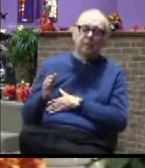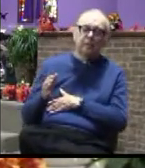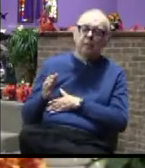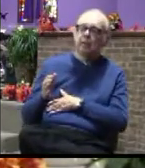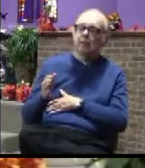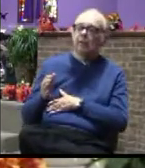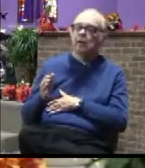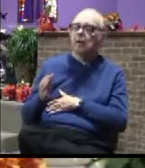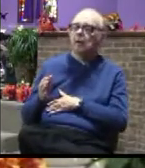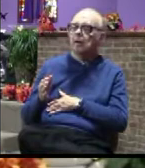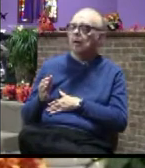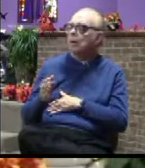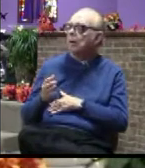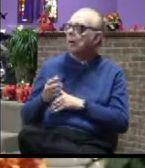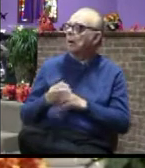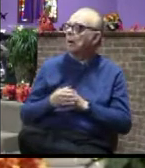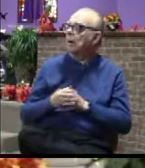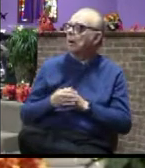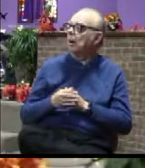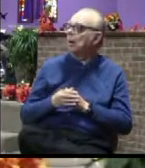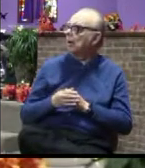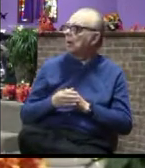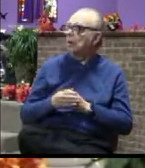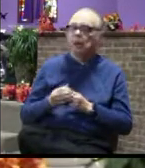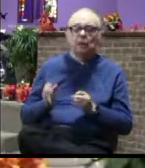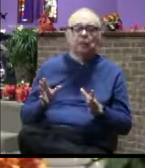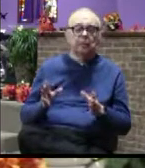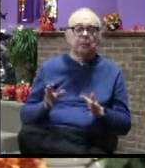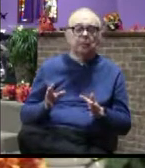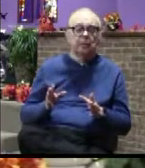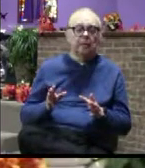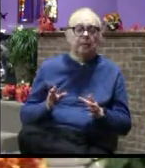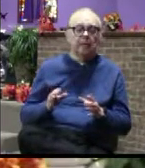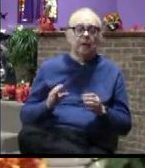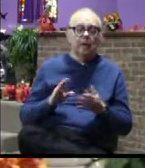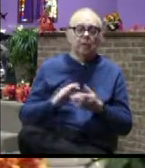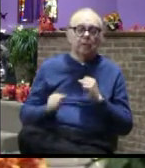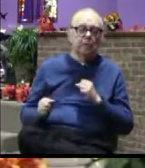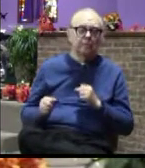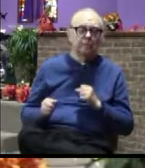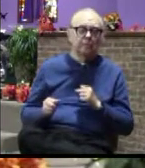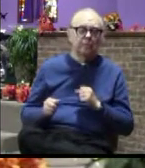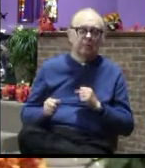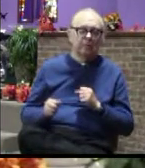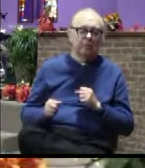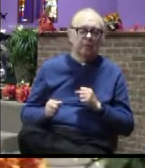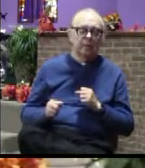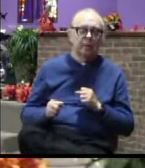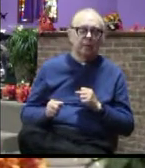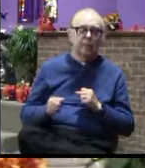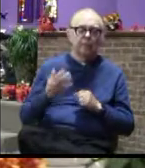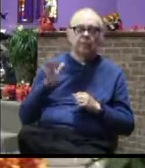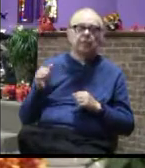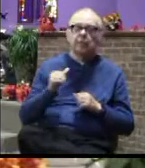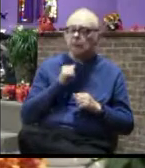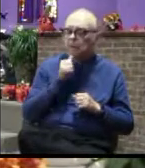can I I don't want to like bust your bubbles they ain't going to turn orange